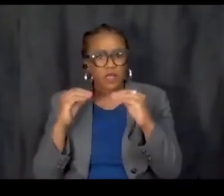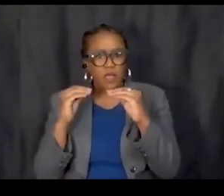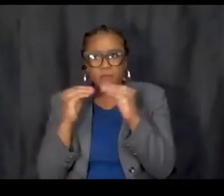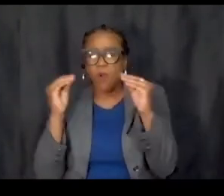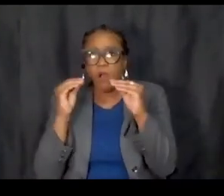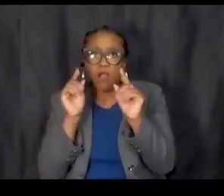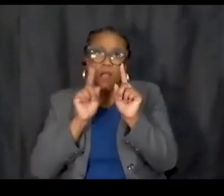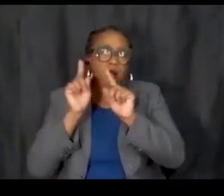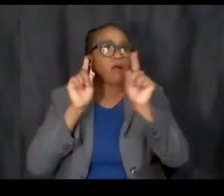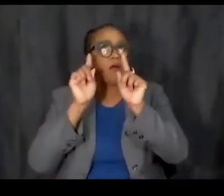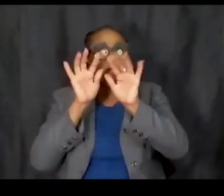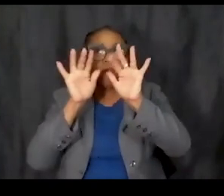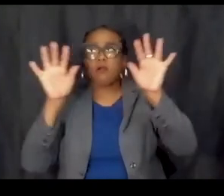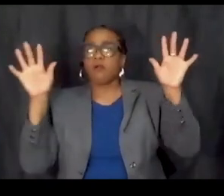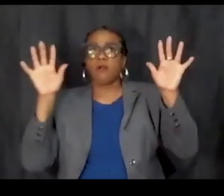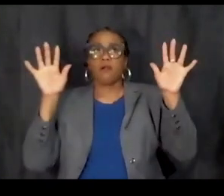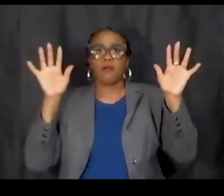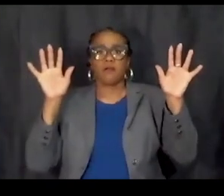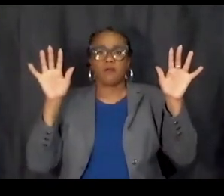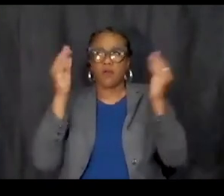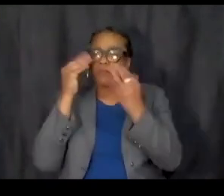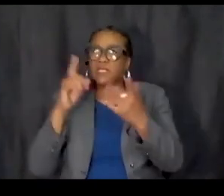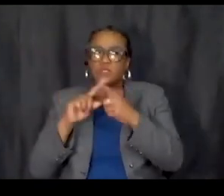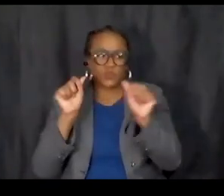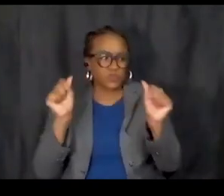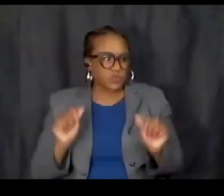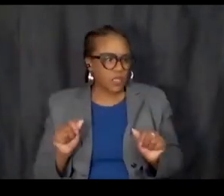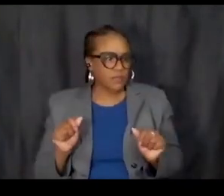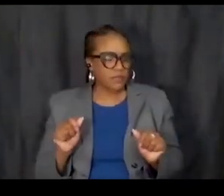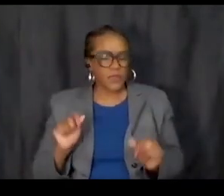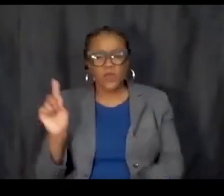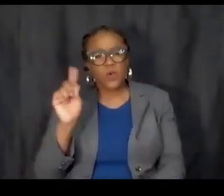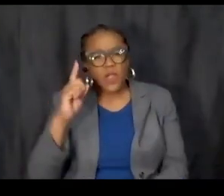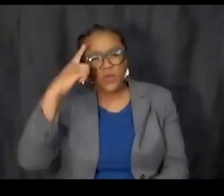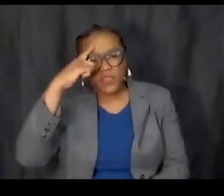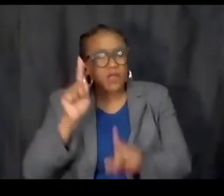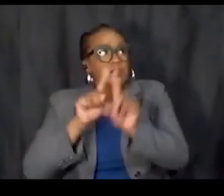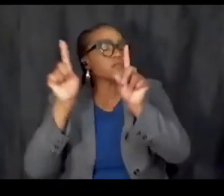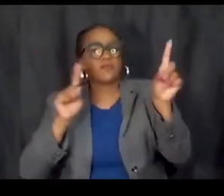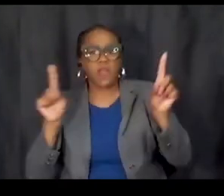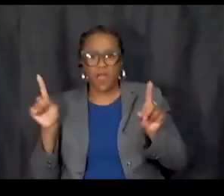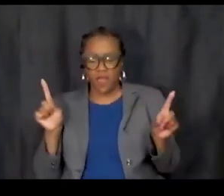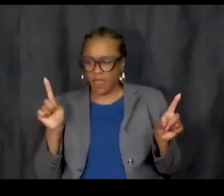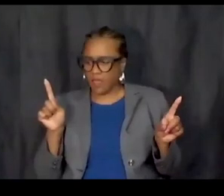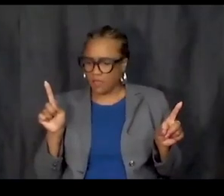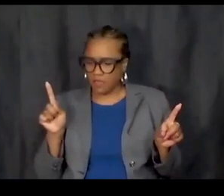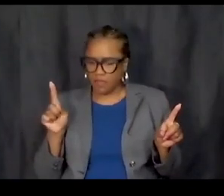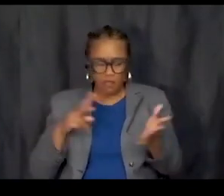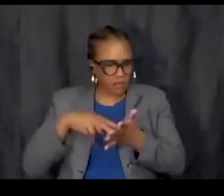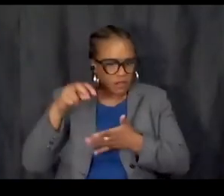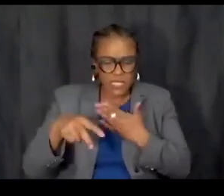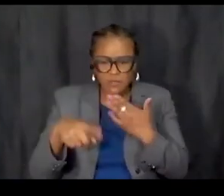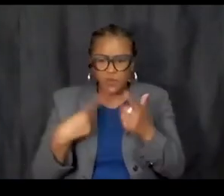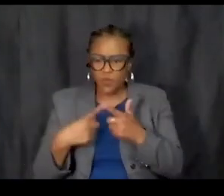than anything solid or obedient to shape. Where do thoughts fly? Associative leaps, when